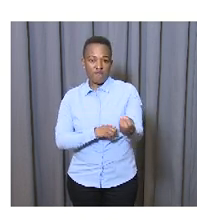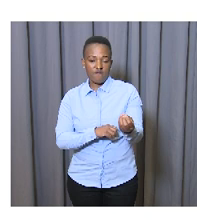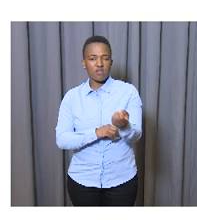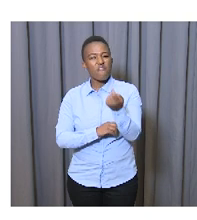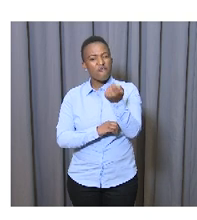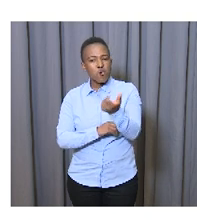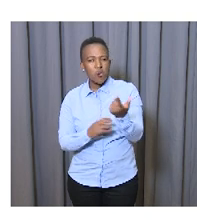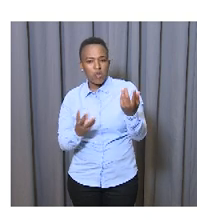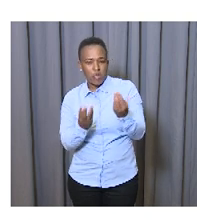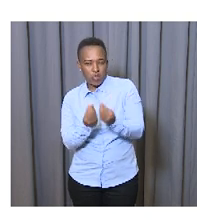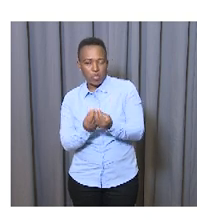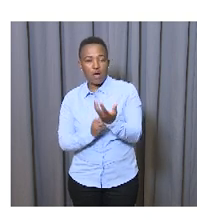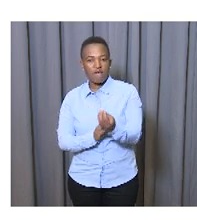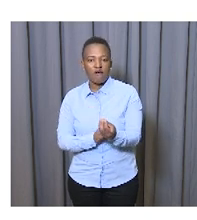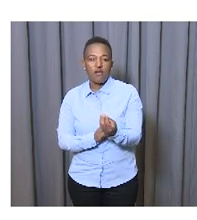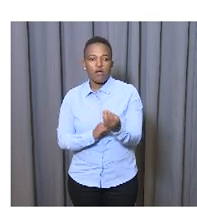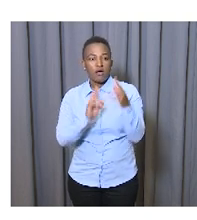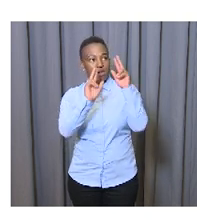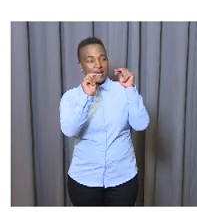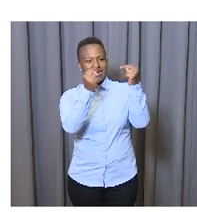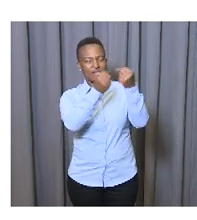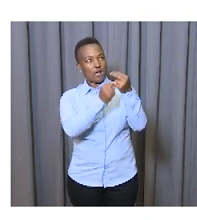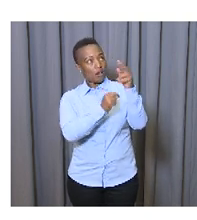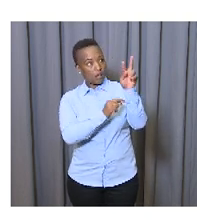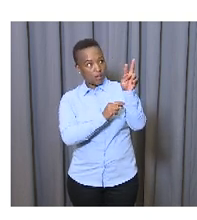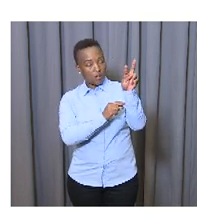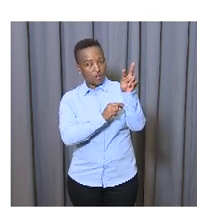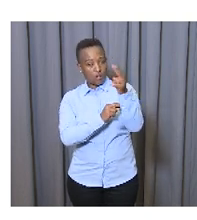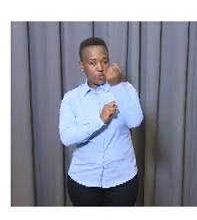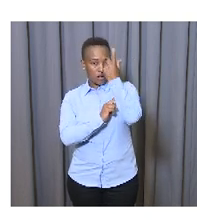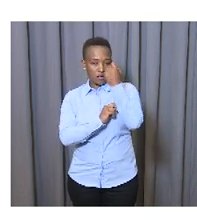fewer in the national sense.